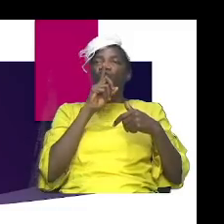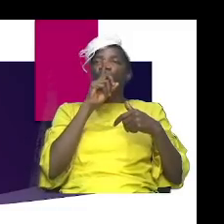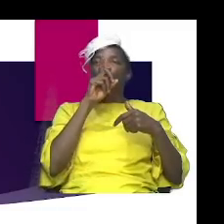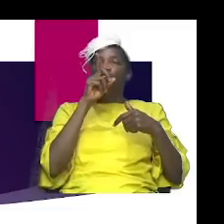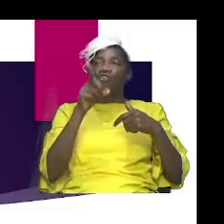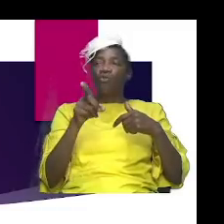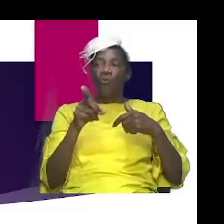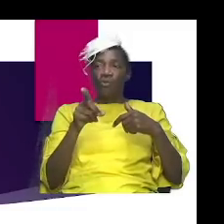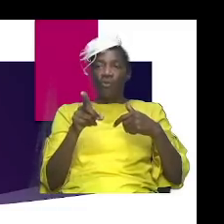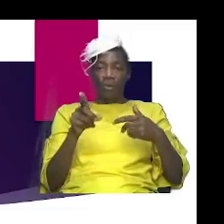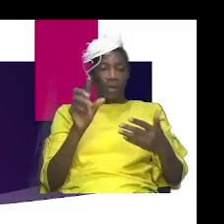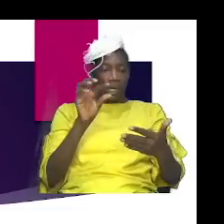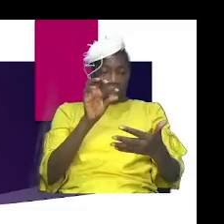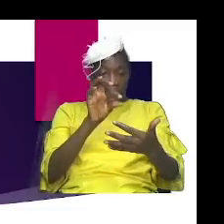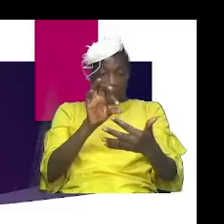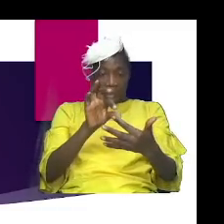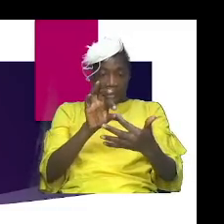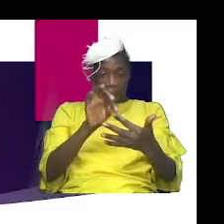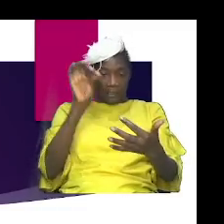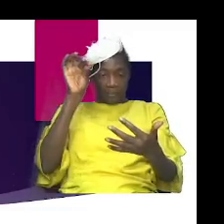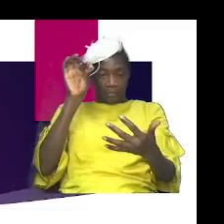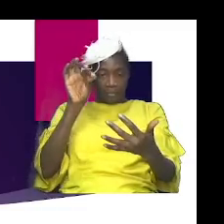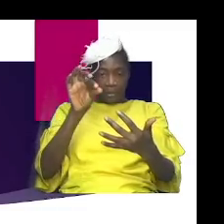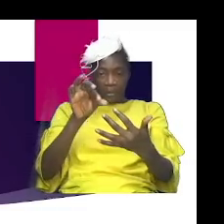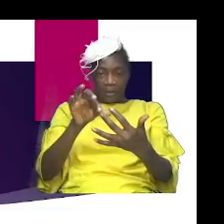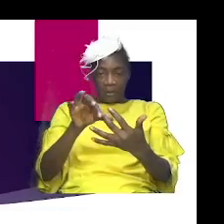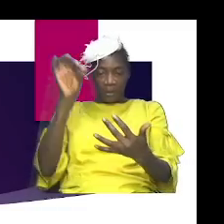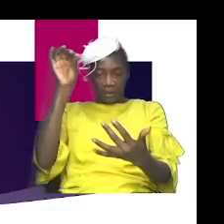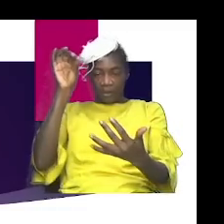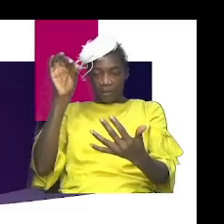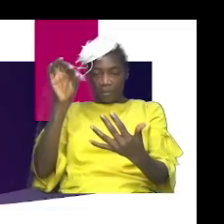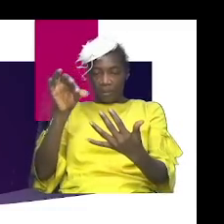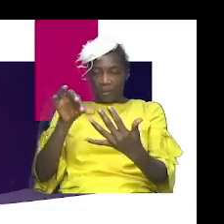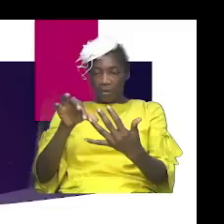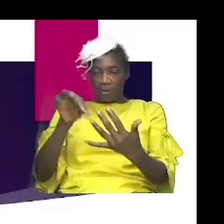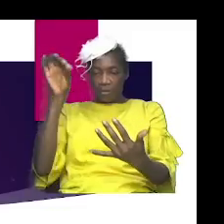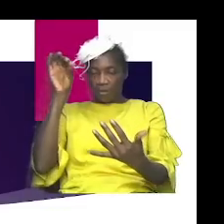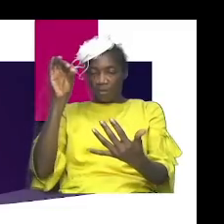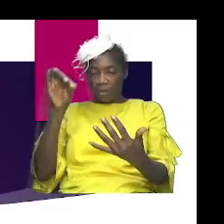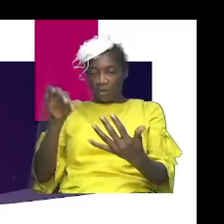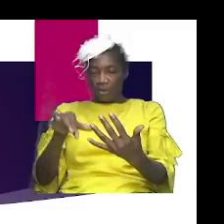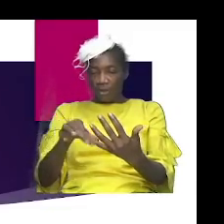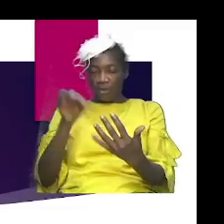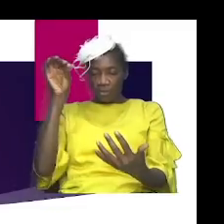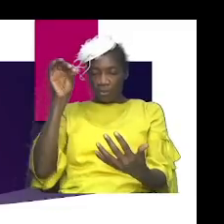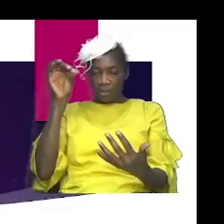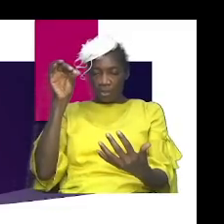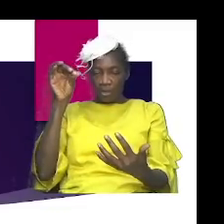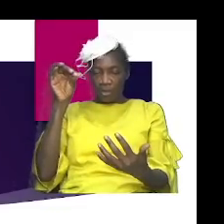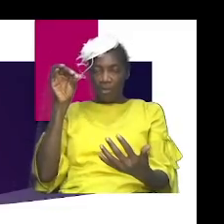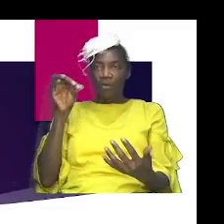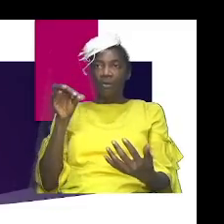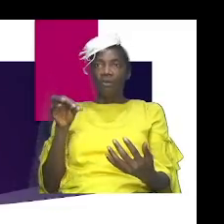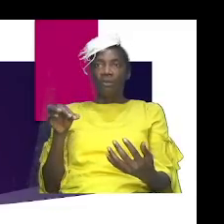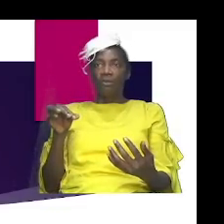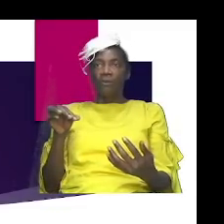to be meticulous. And don't forget that the good